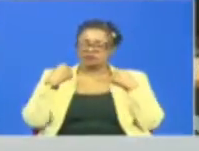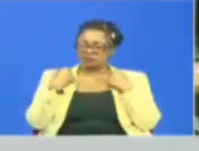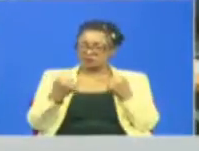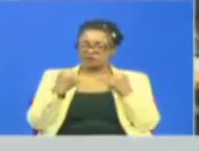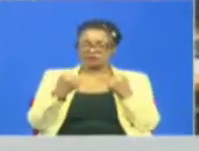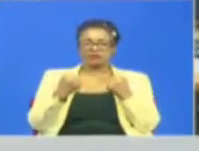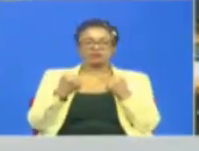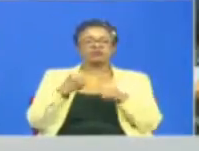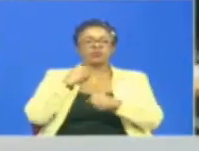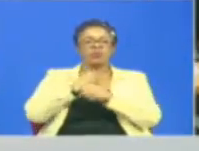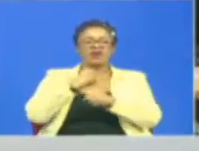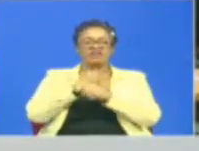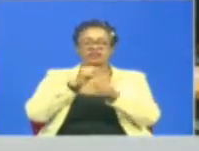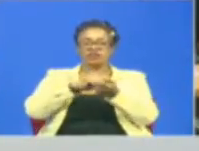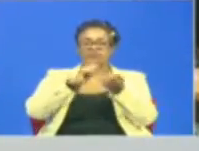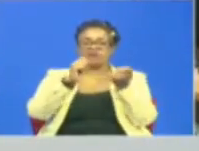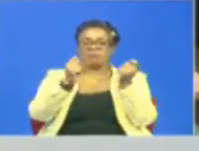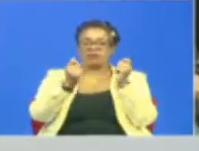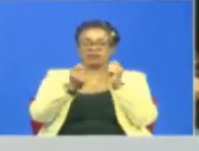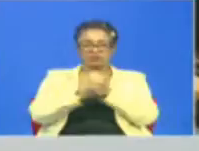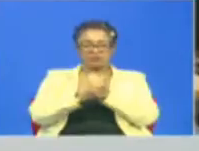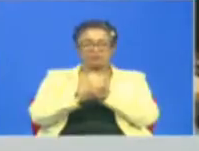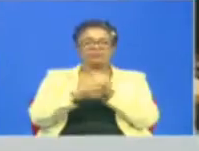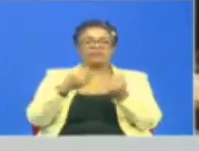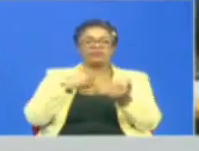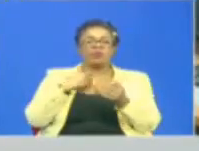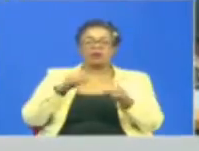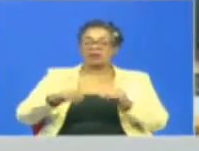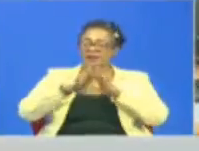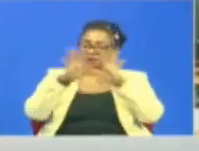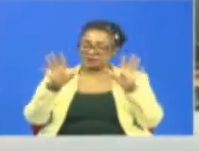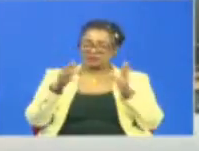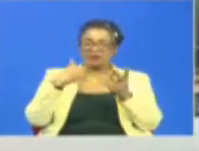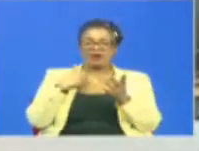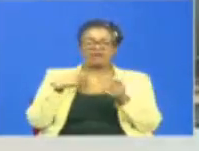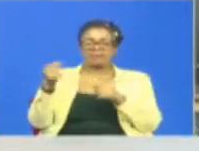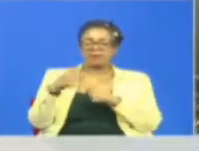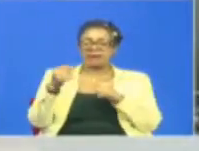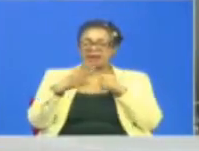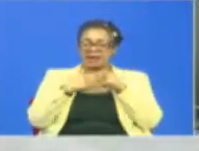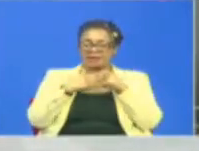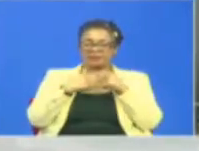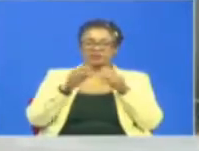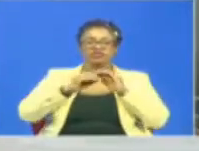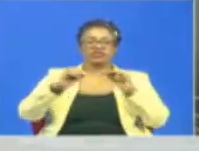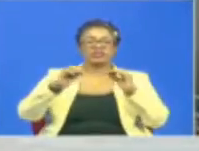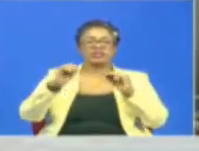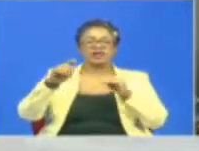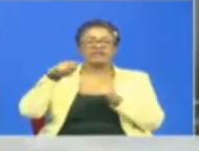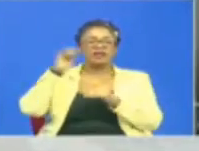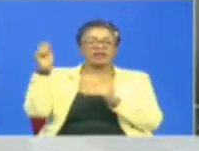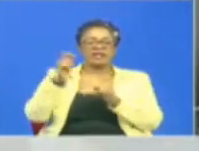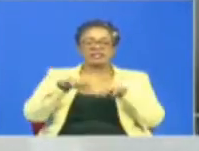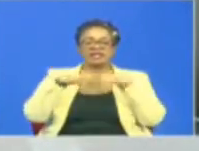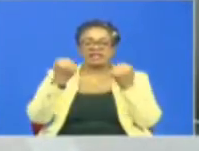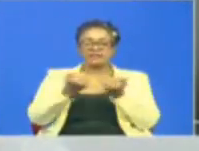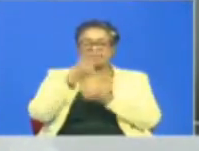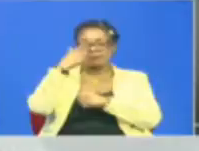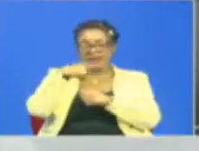a transformation. He sought clarity through enrolling for a 9-month training course at the Kenya Society for the